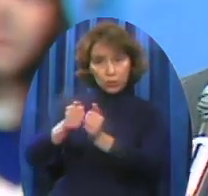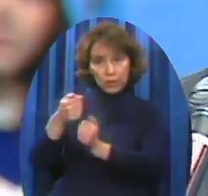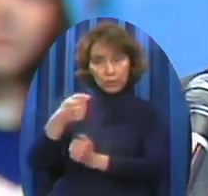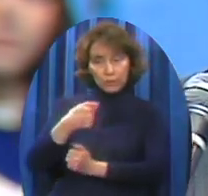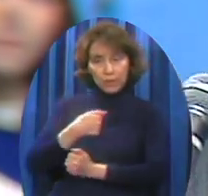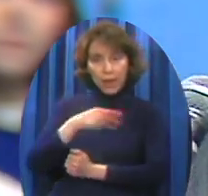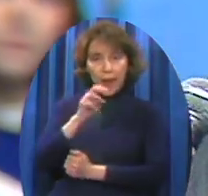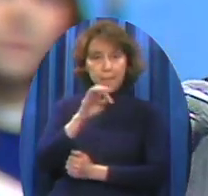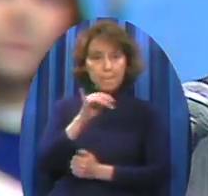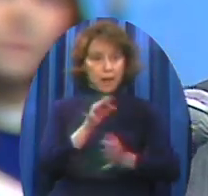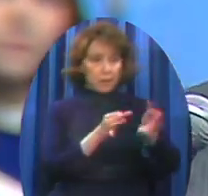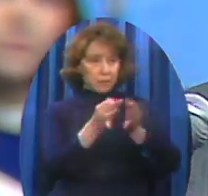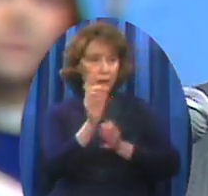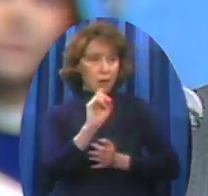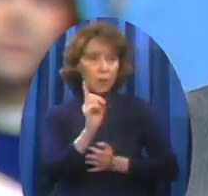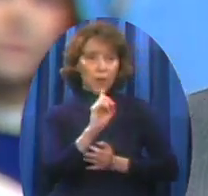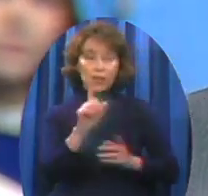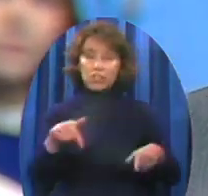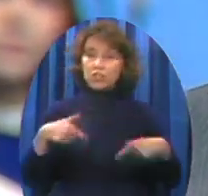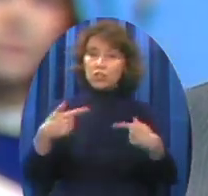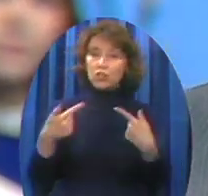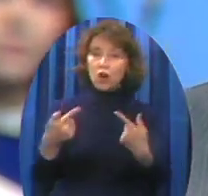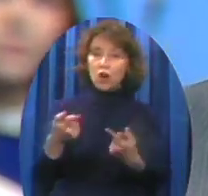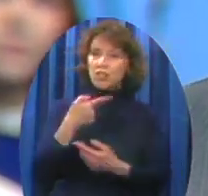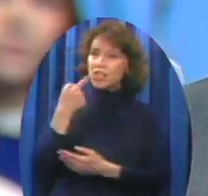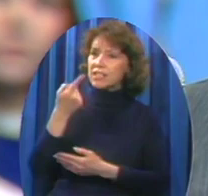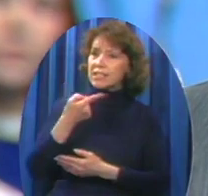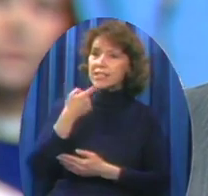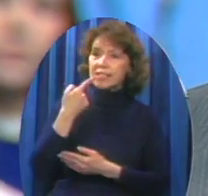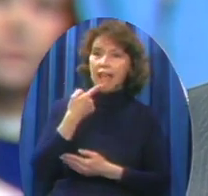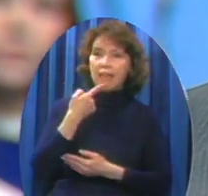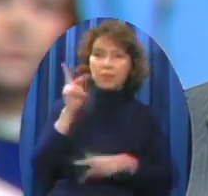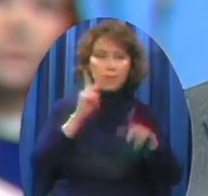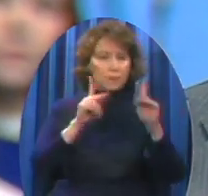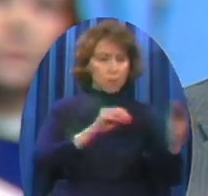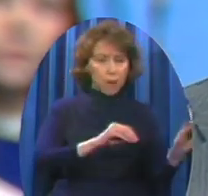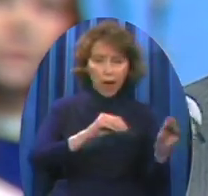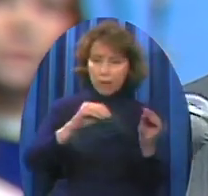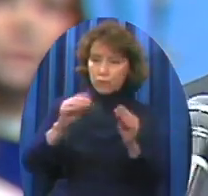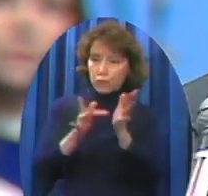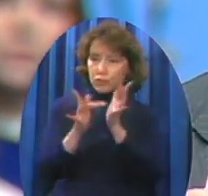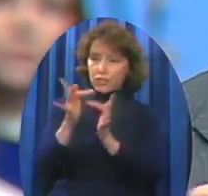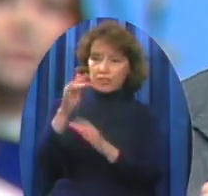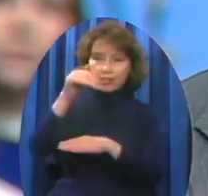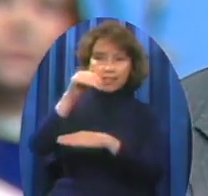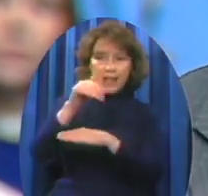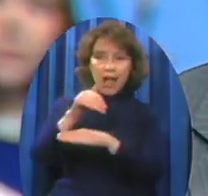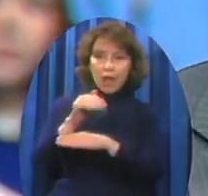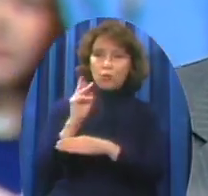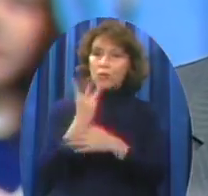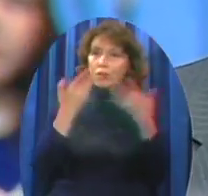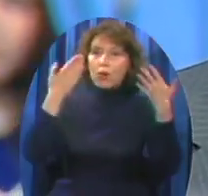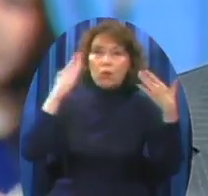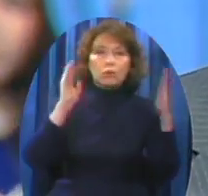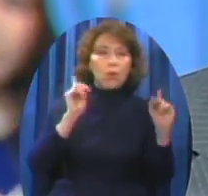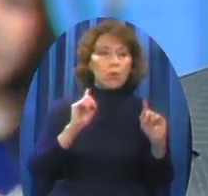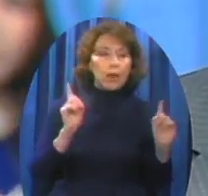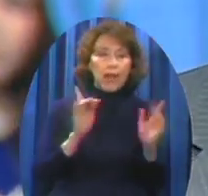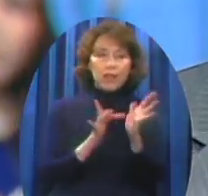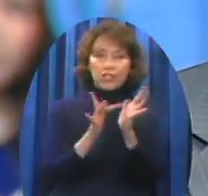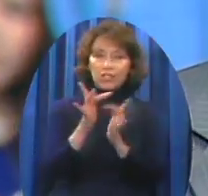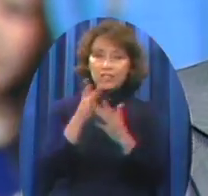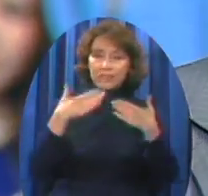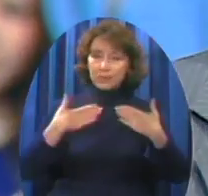where she'd been. She said, "They've moved him in the night, and none of us knows where. The stone's